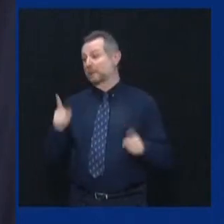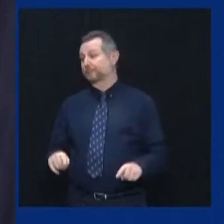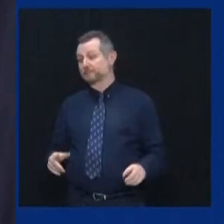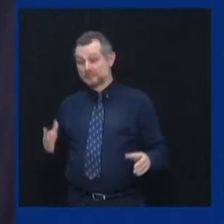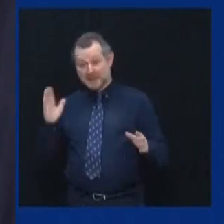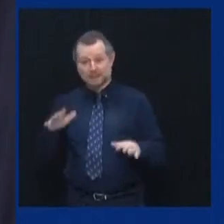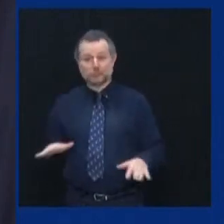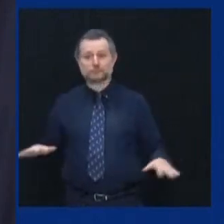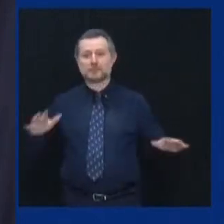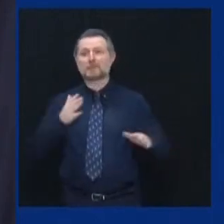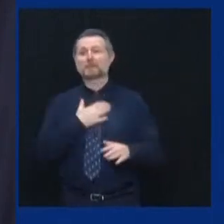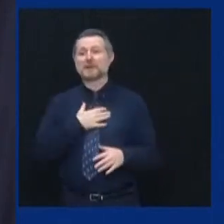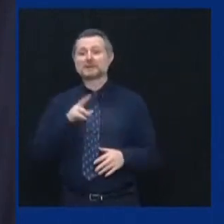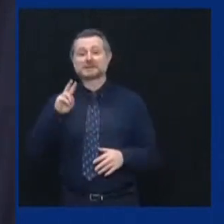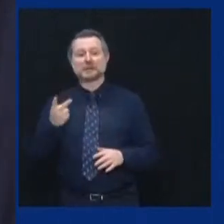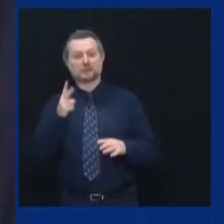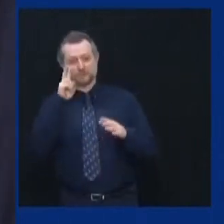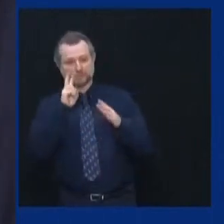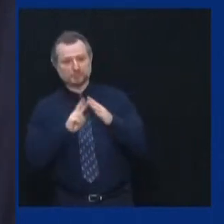Second prediction,